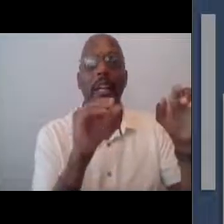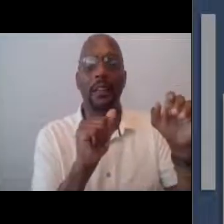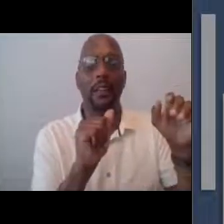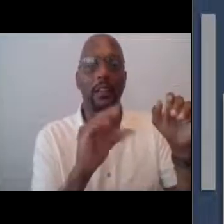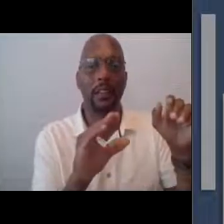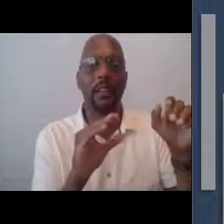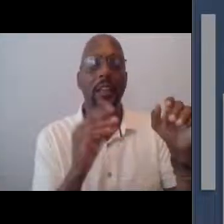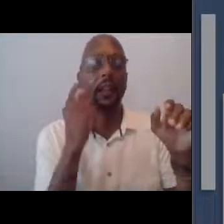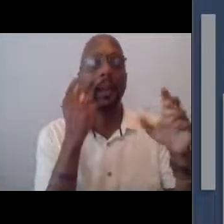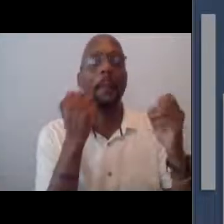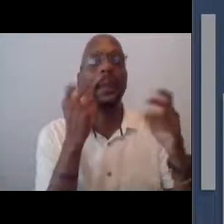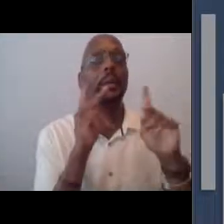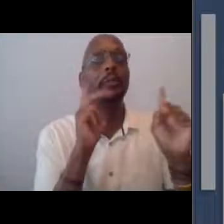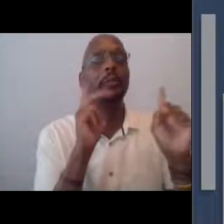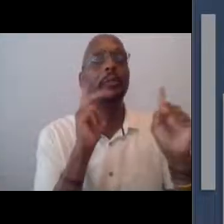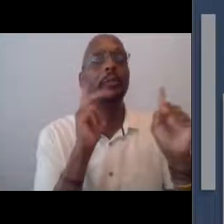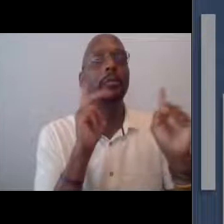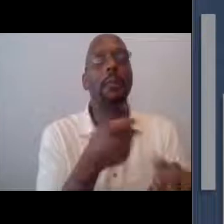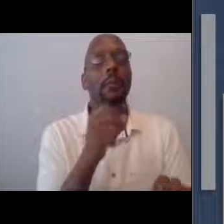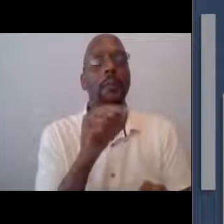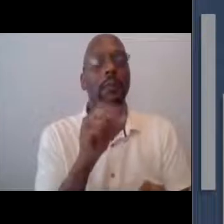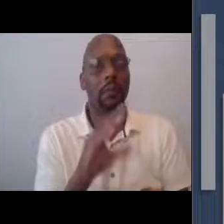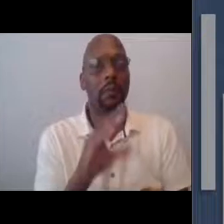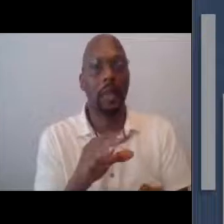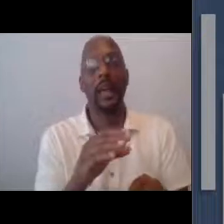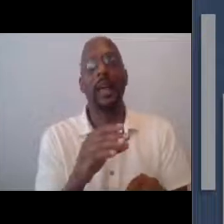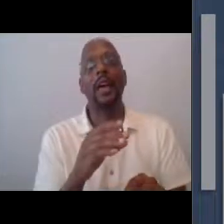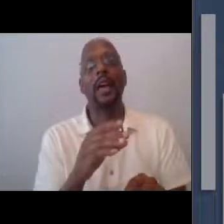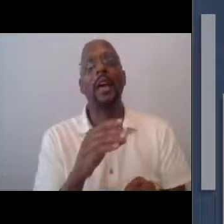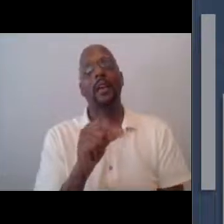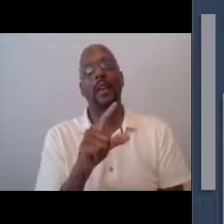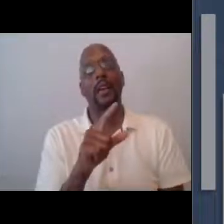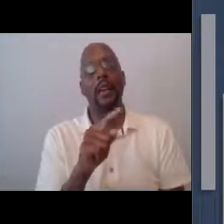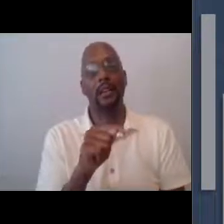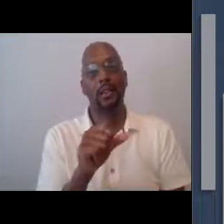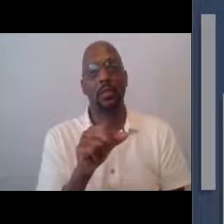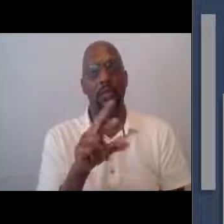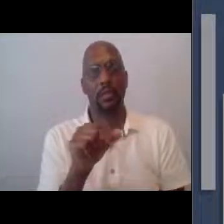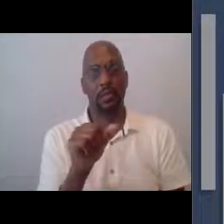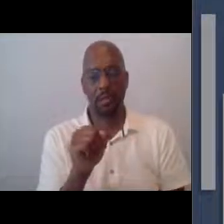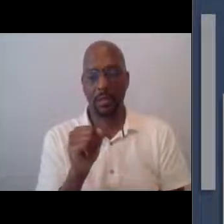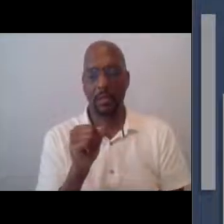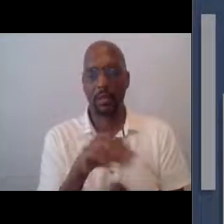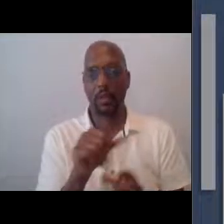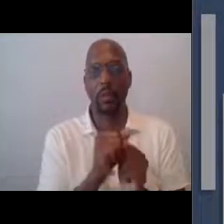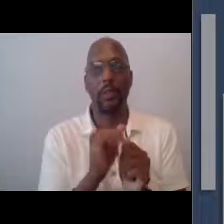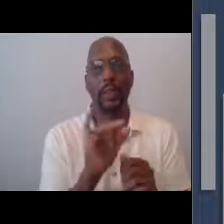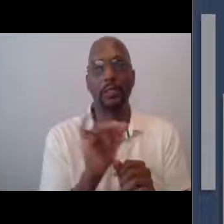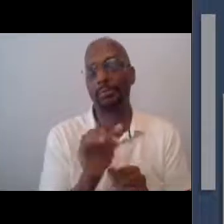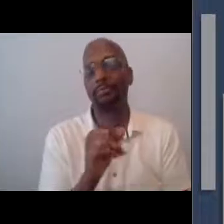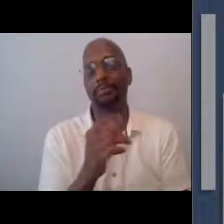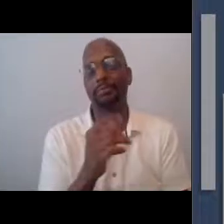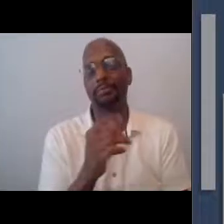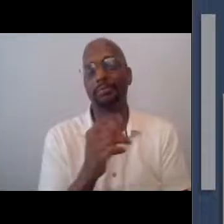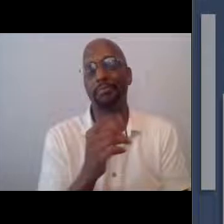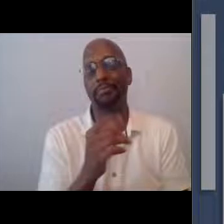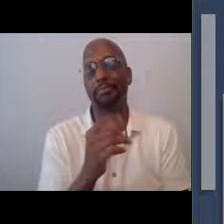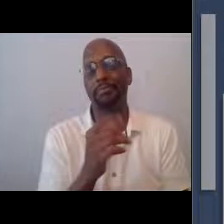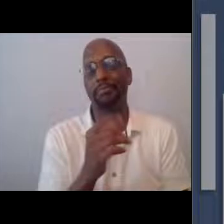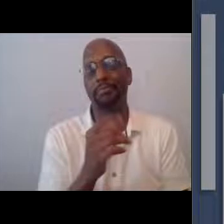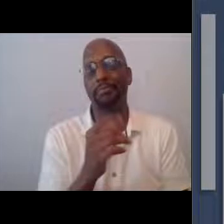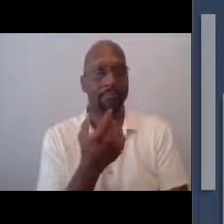at that too. So that was really, Caltrans was involved in that and representation from the tribes from the NAC. So it was really good to see that. And